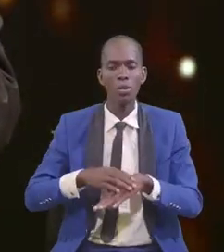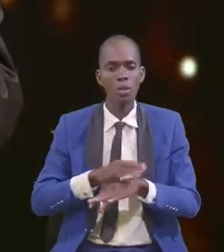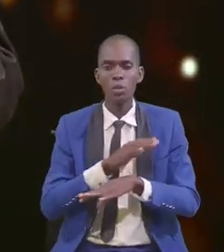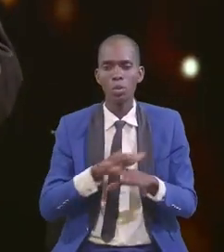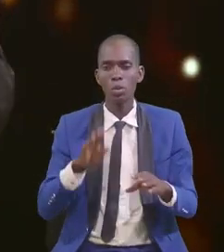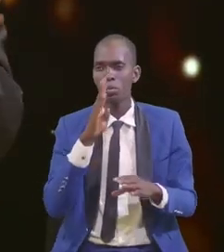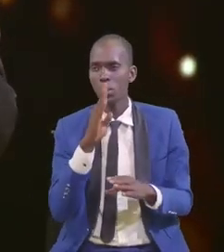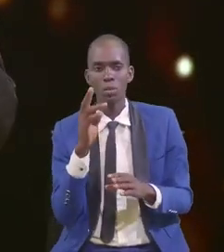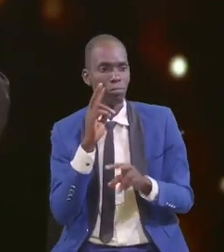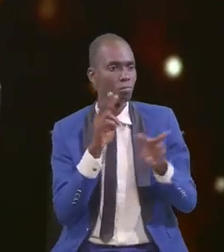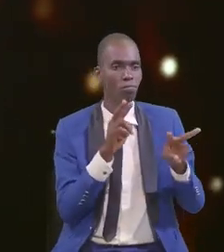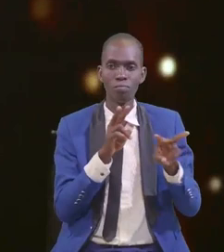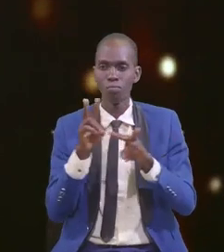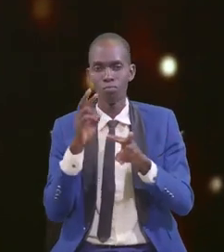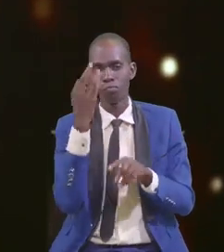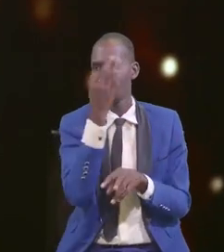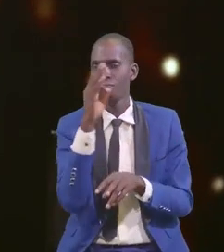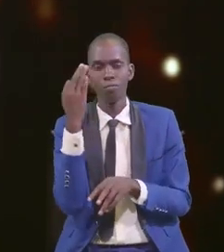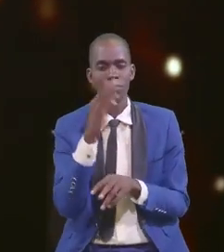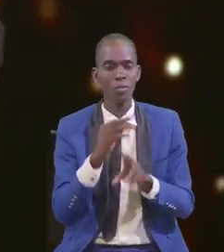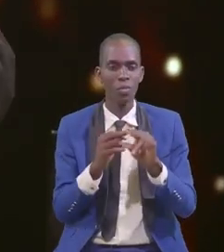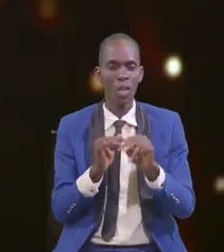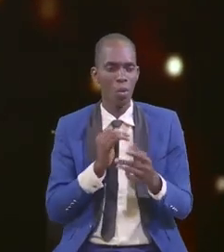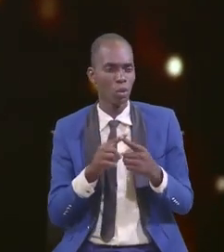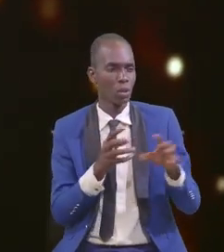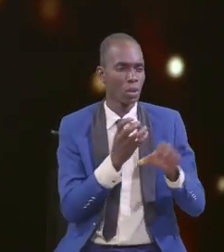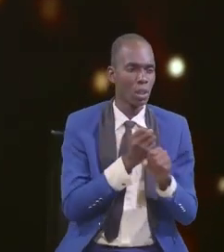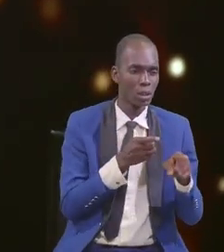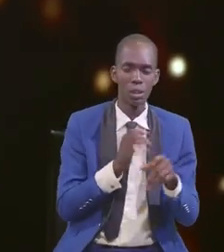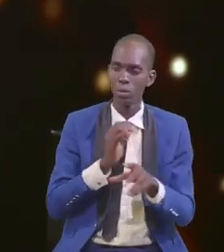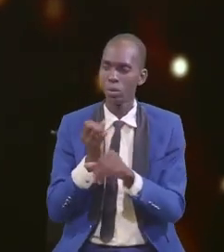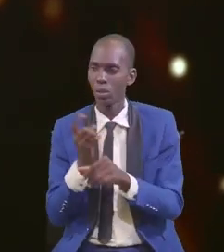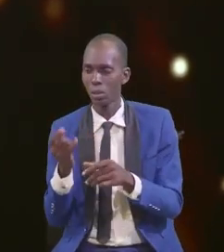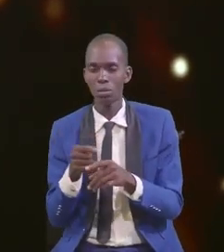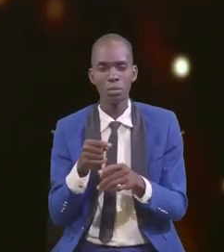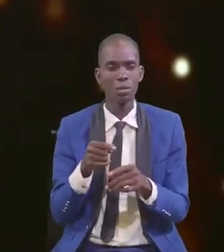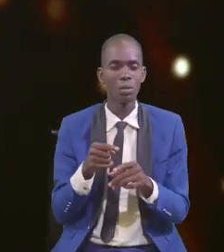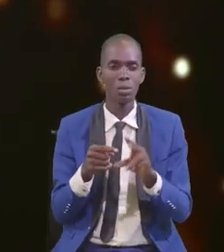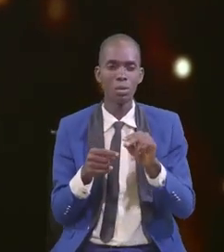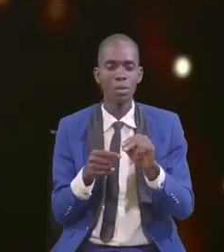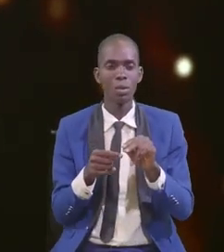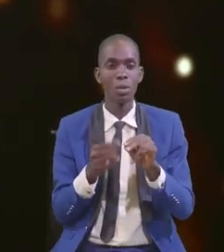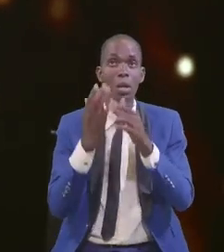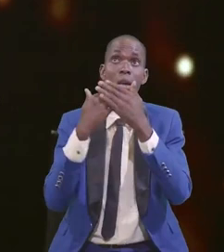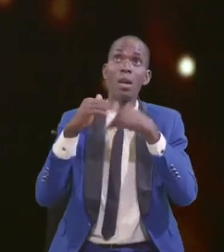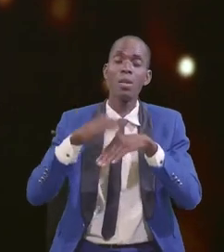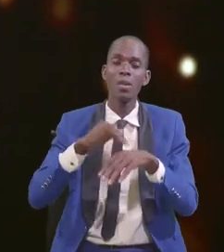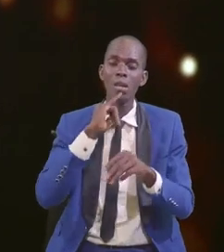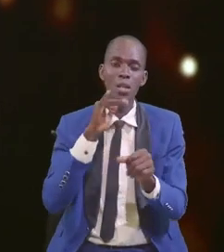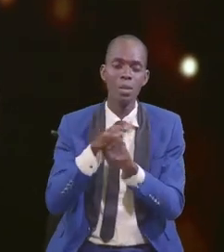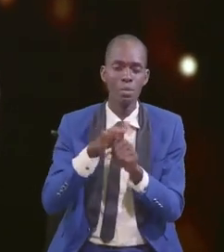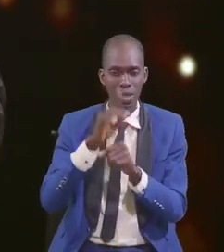sidetracked, looking here, looking there. I want to get this, I want to grab that. Heaven is enough for